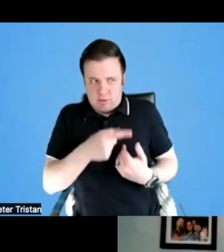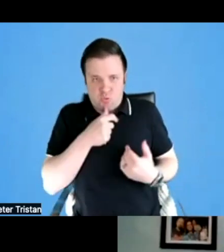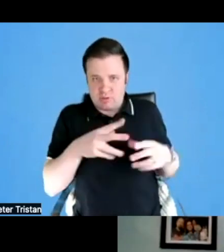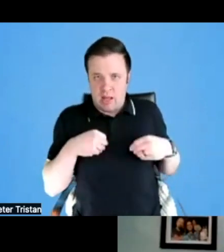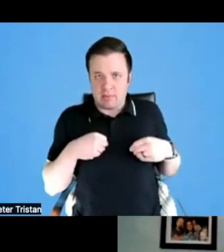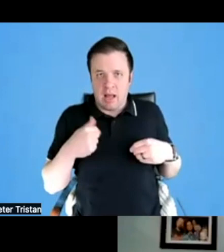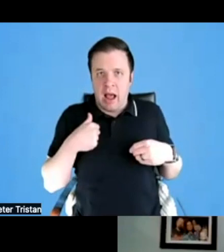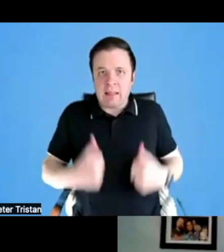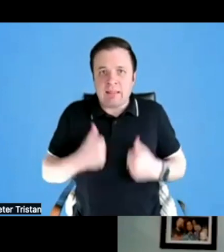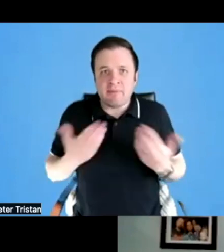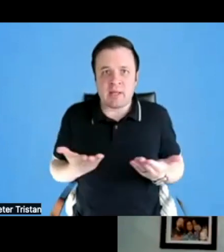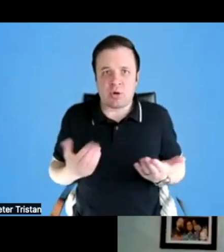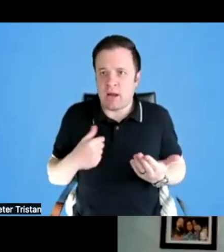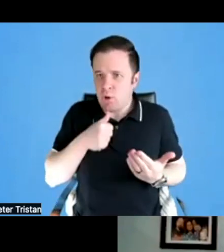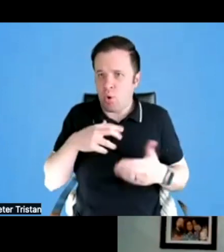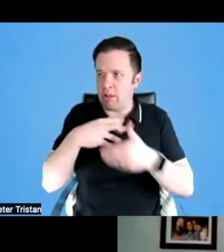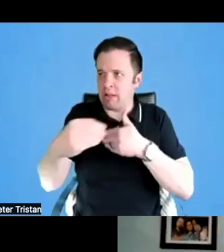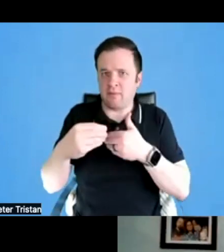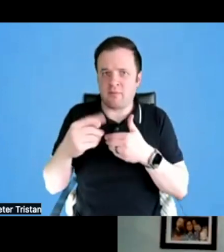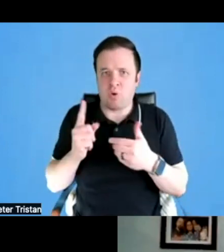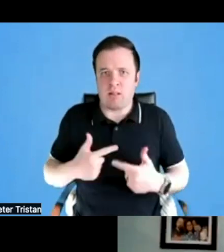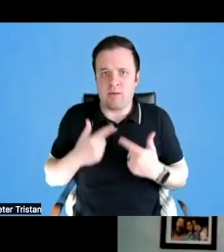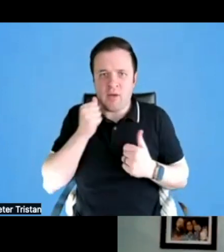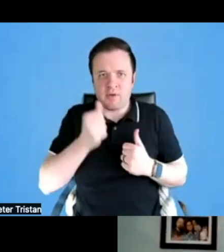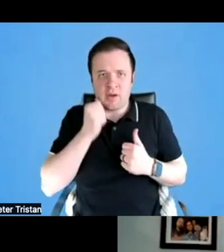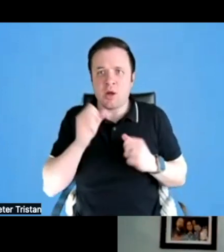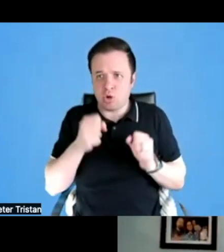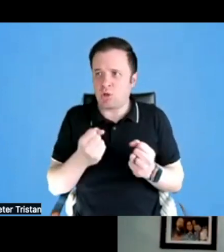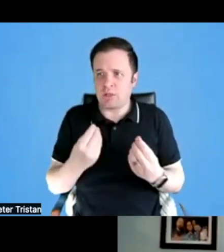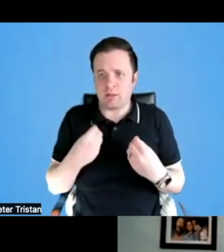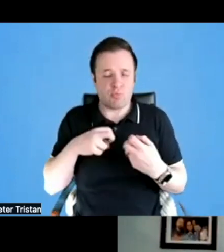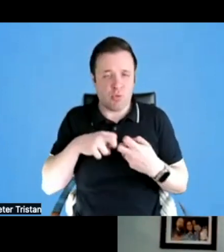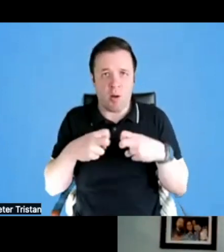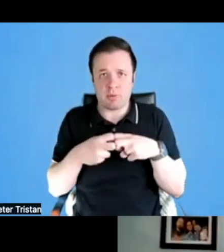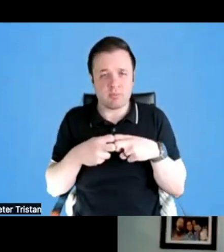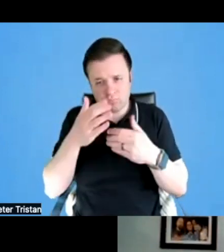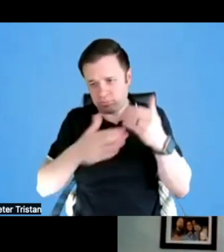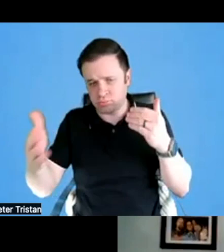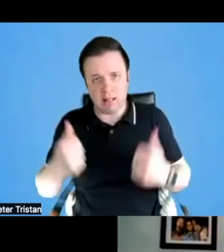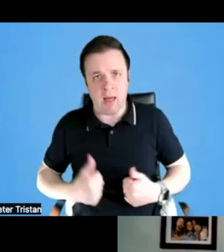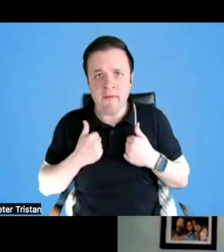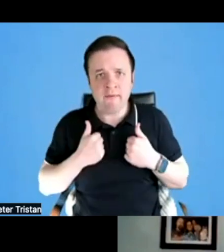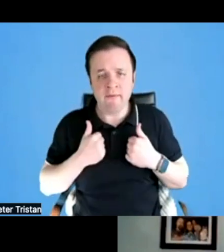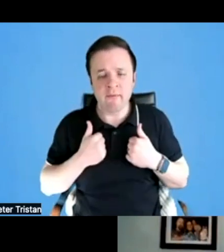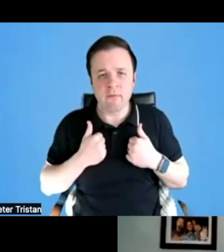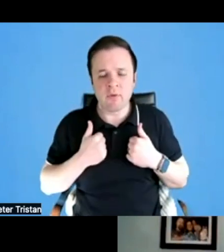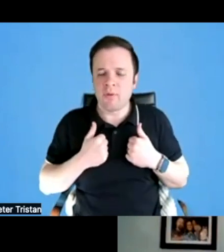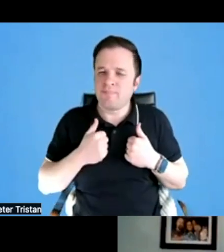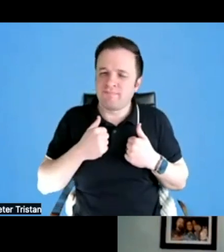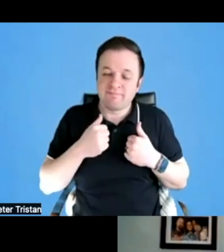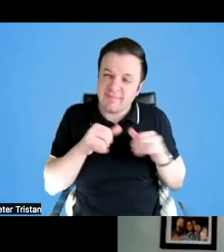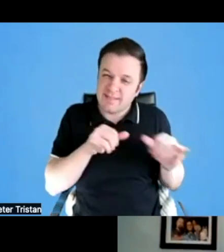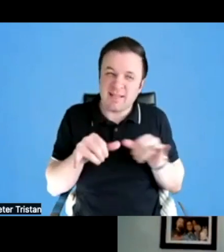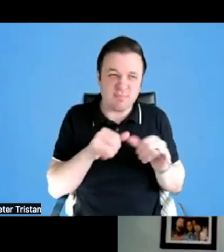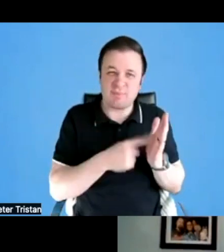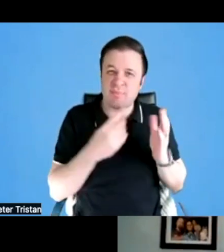I don't leave this neighborhood every day, and this could cause problems for me in the rest of my life. And that's not different than what we have to hear from our clients,